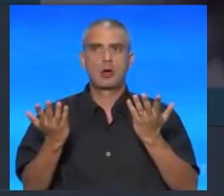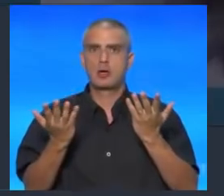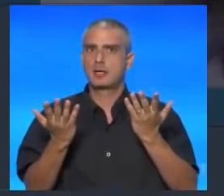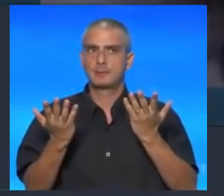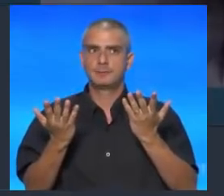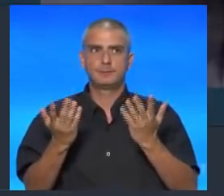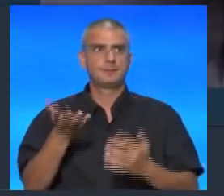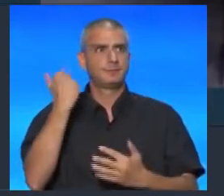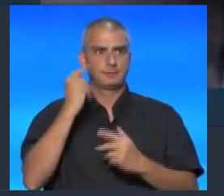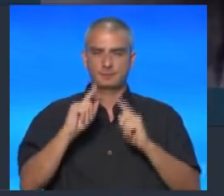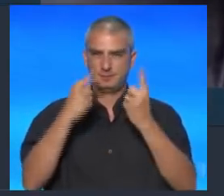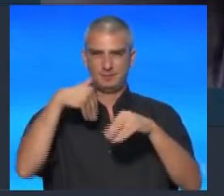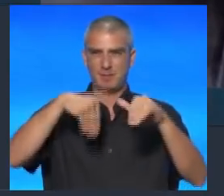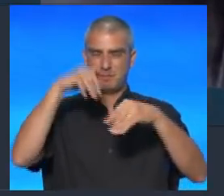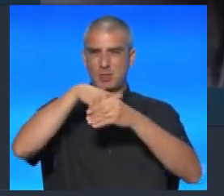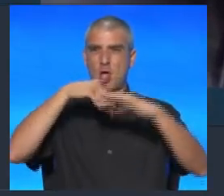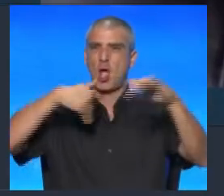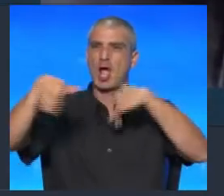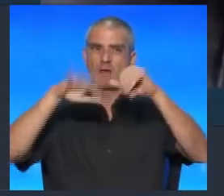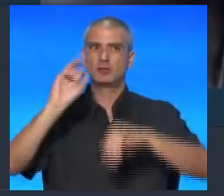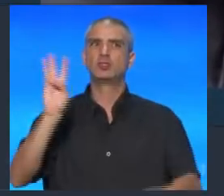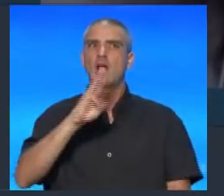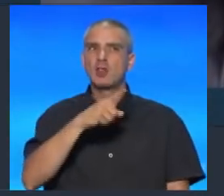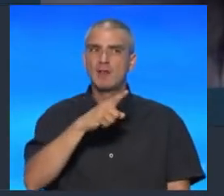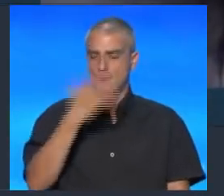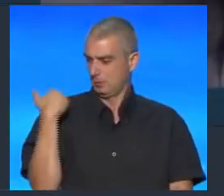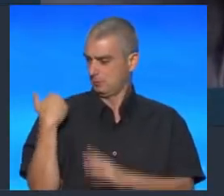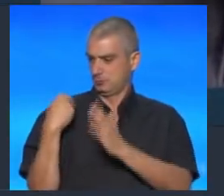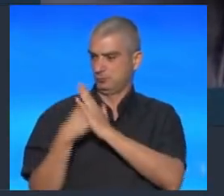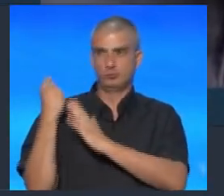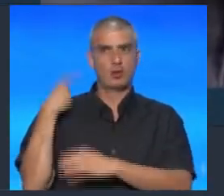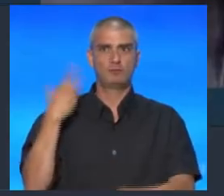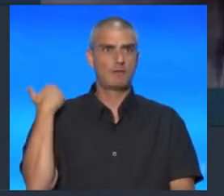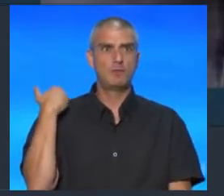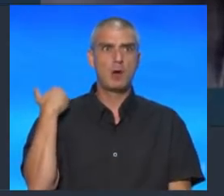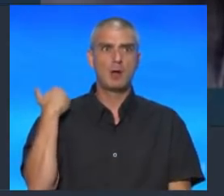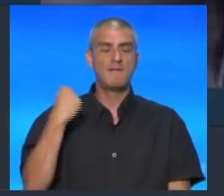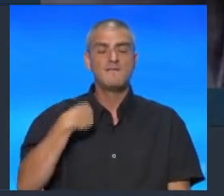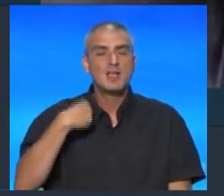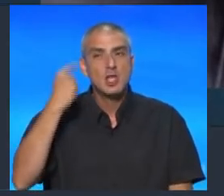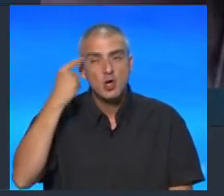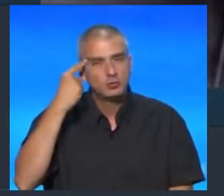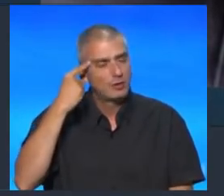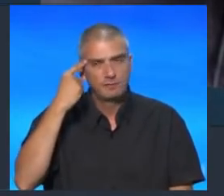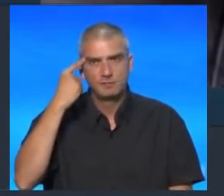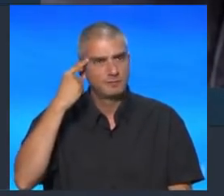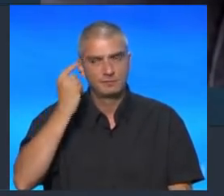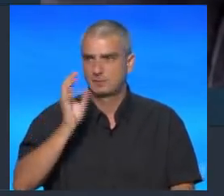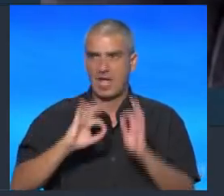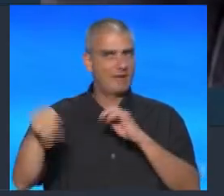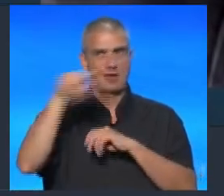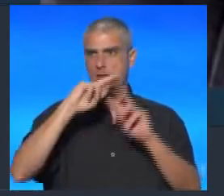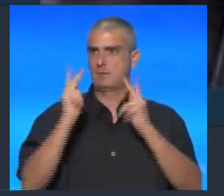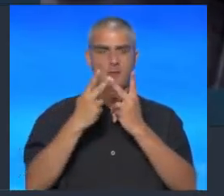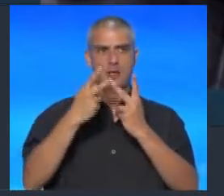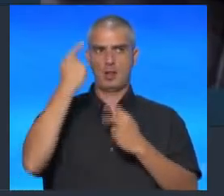were scenes on the streets of Charlottesville this weekend that I think nobody in our community ever thought they would